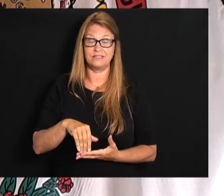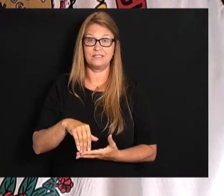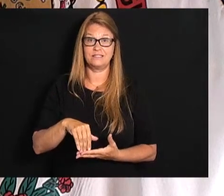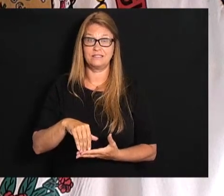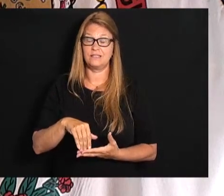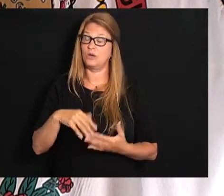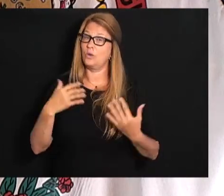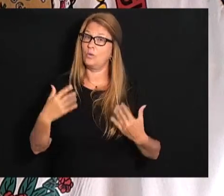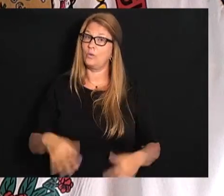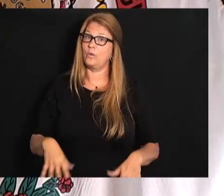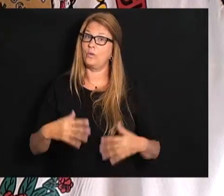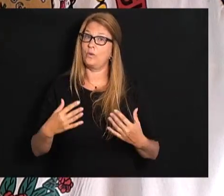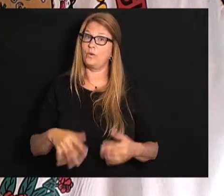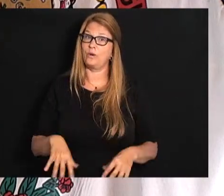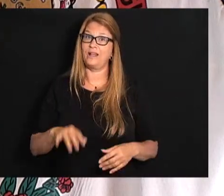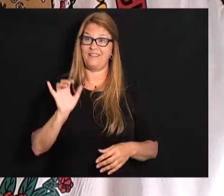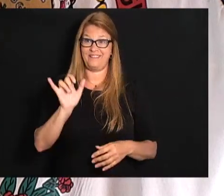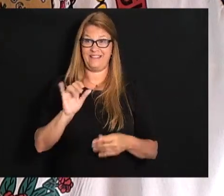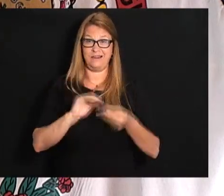is,